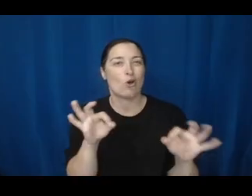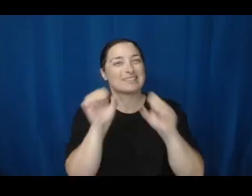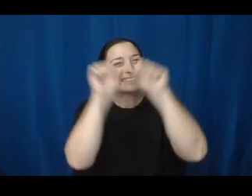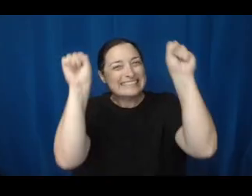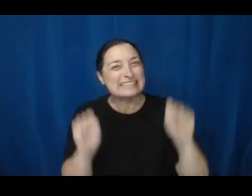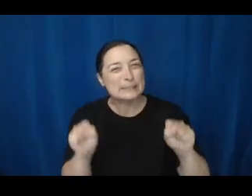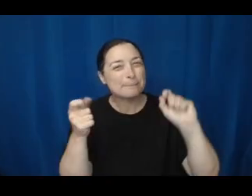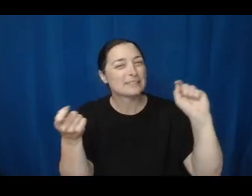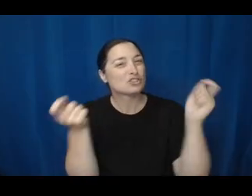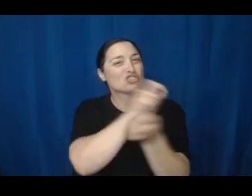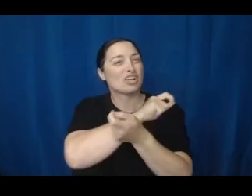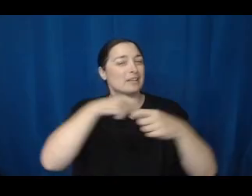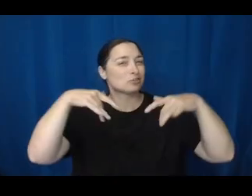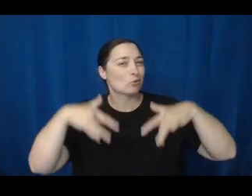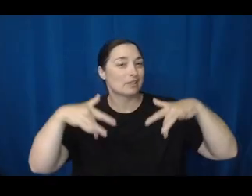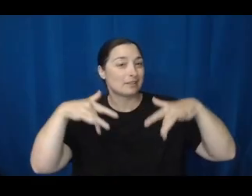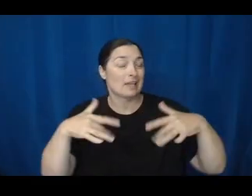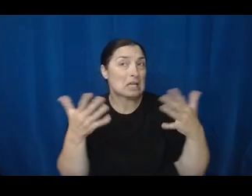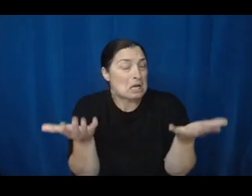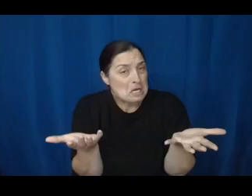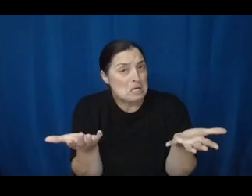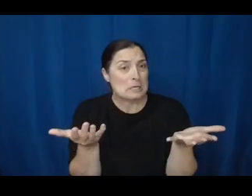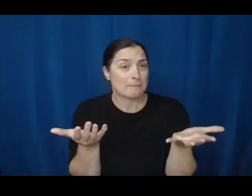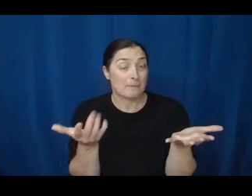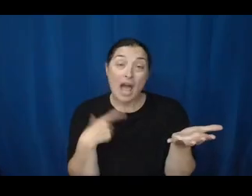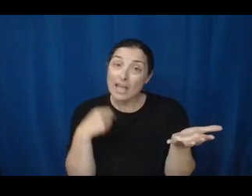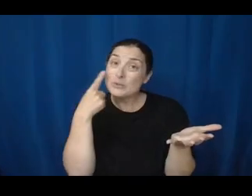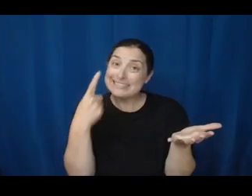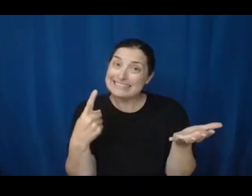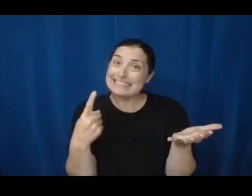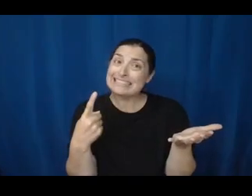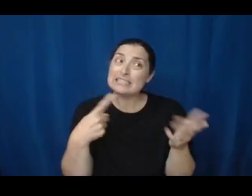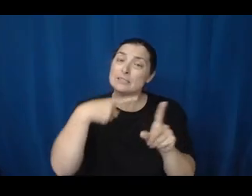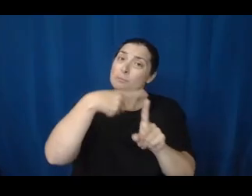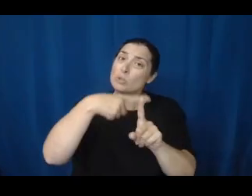I could definitely seeing it move in a positive direction.